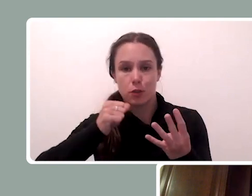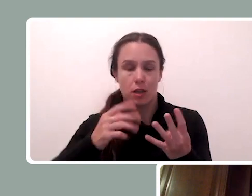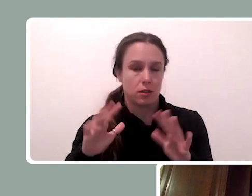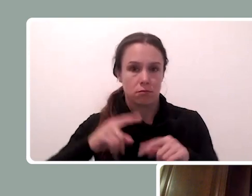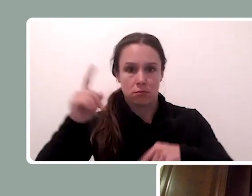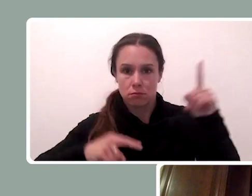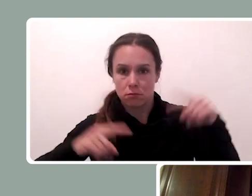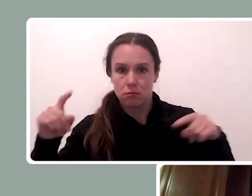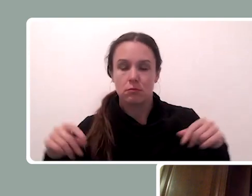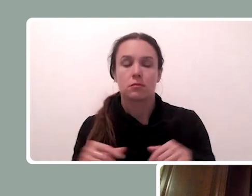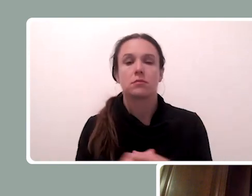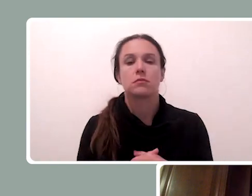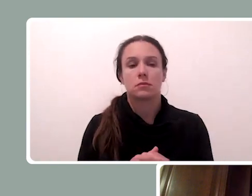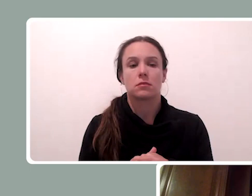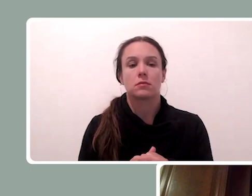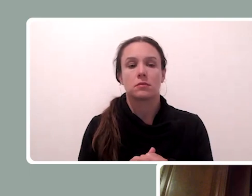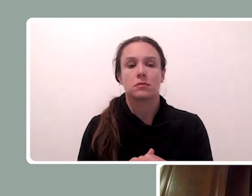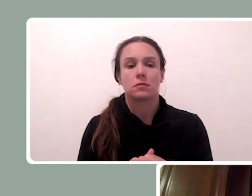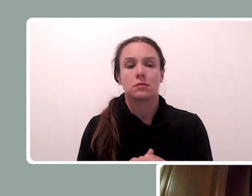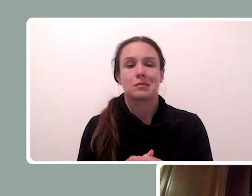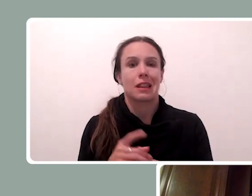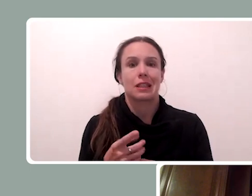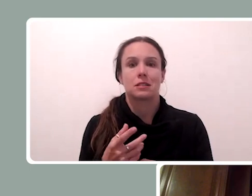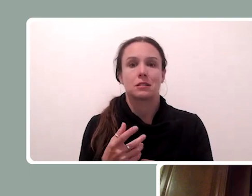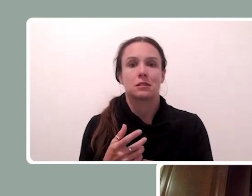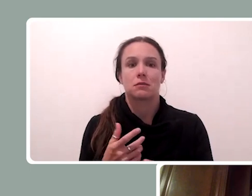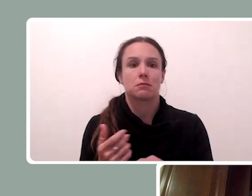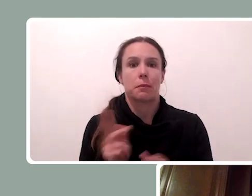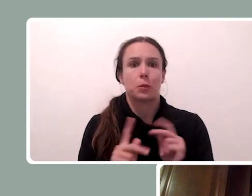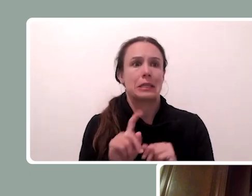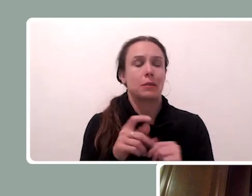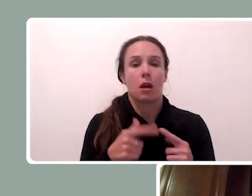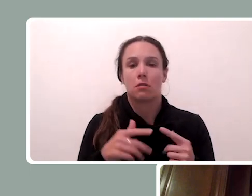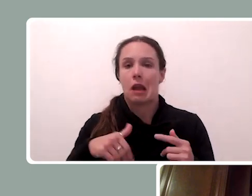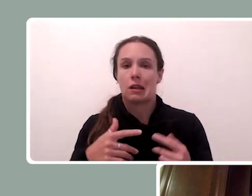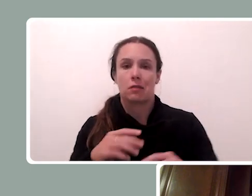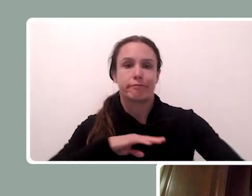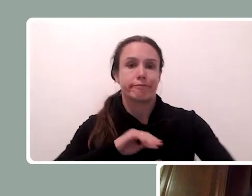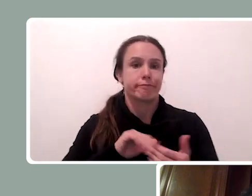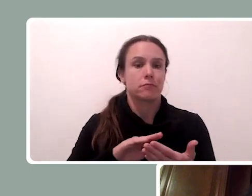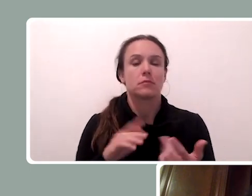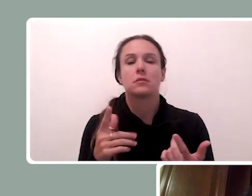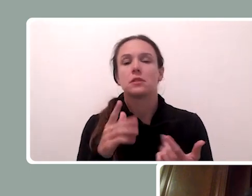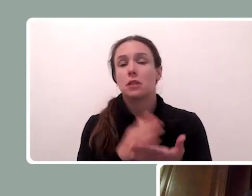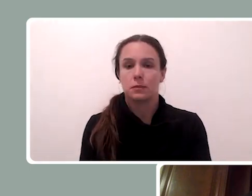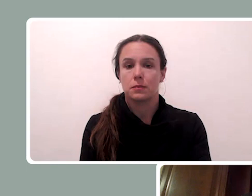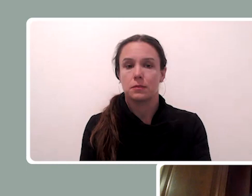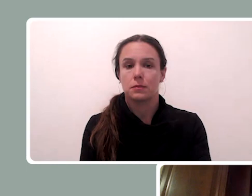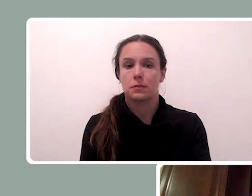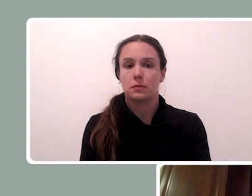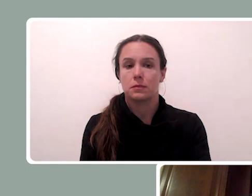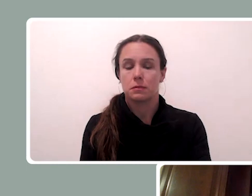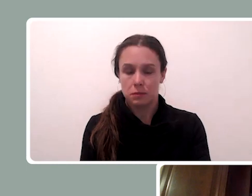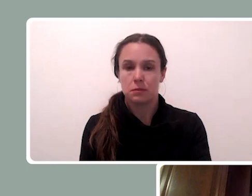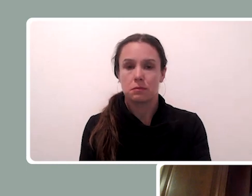would say this is one of those unmet needs, but I have seen some improvement. So I'll give you an example.